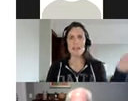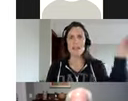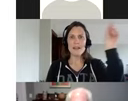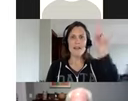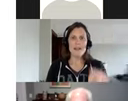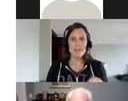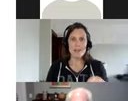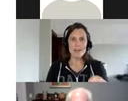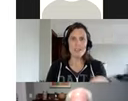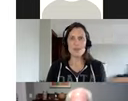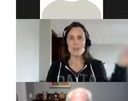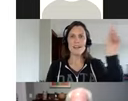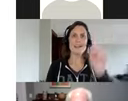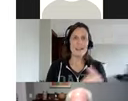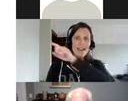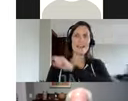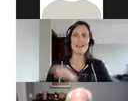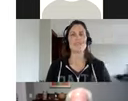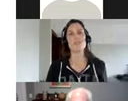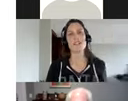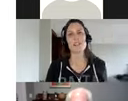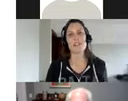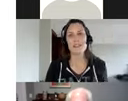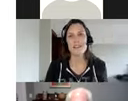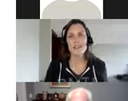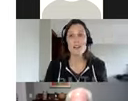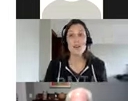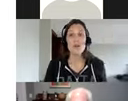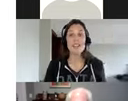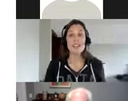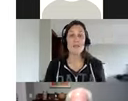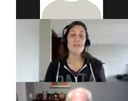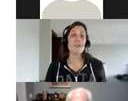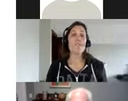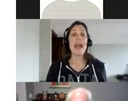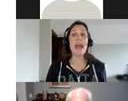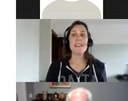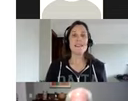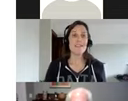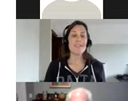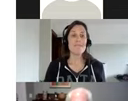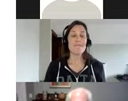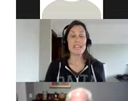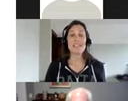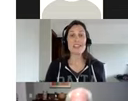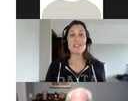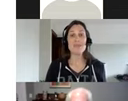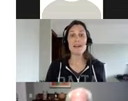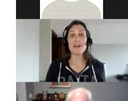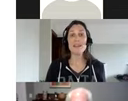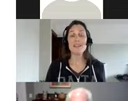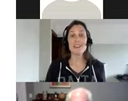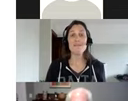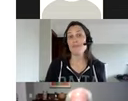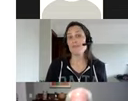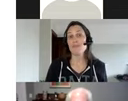on the plane. There is no distortion. I can answer the question. We actually are very bad at making sense of what's